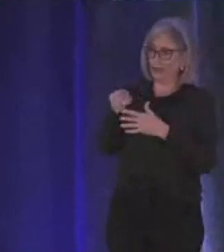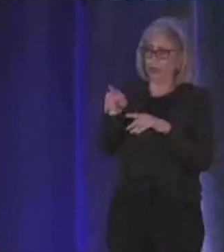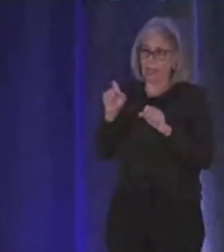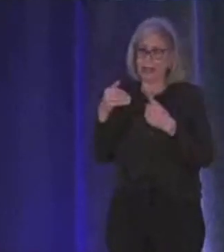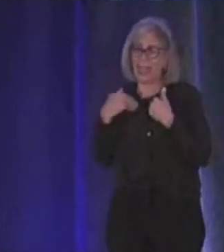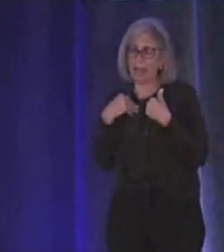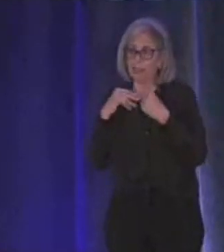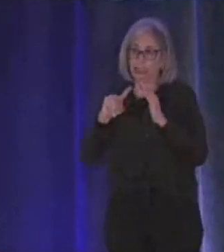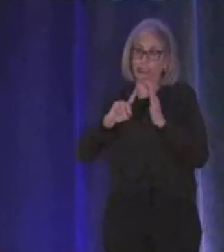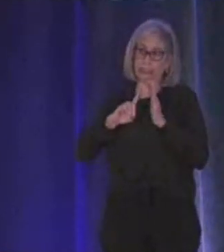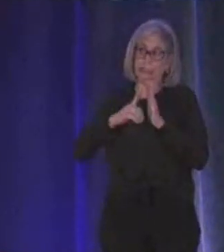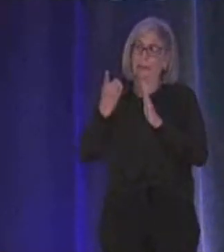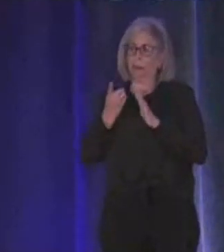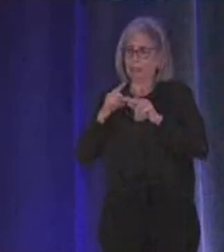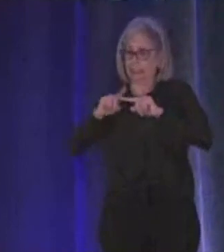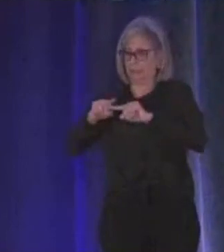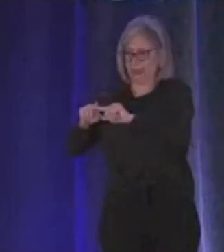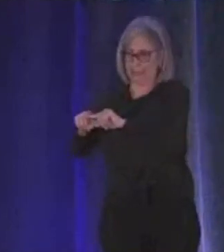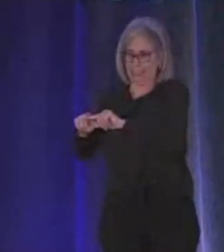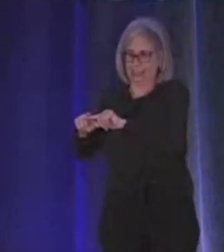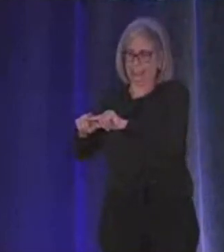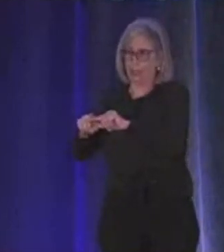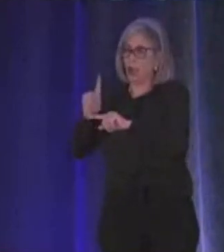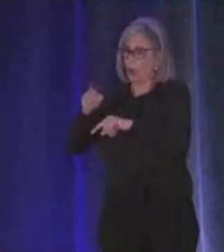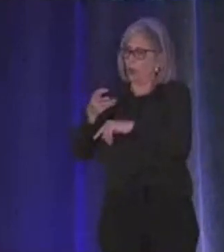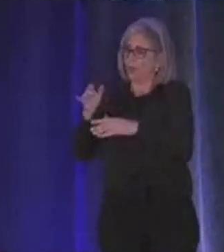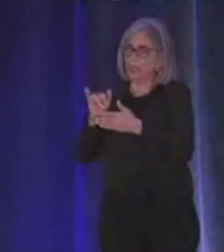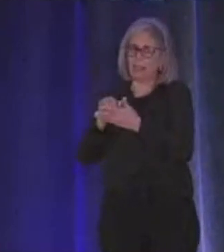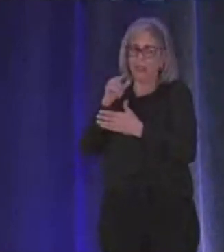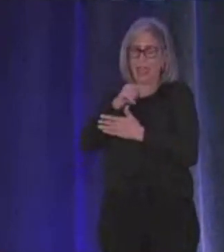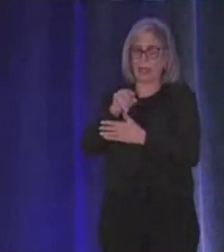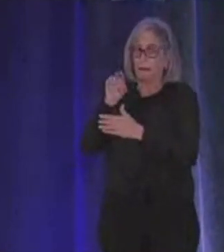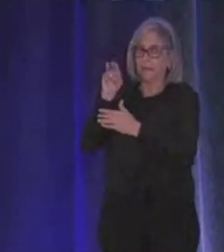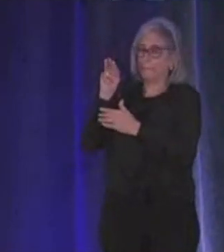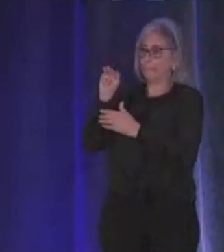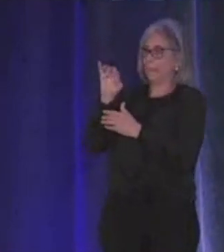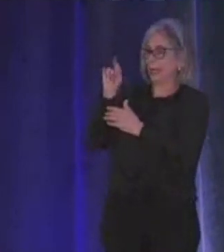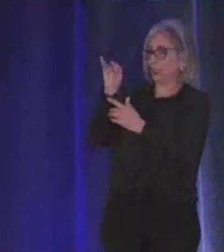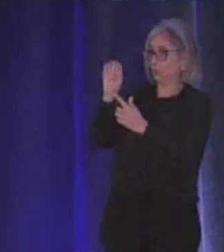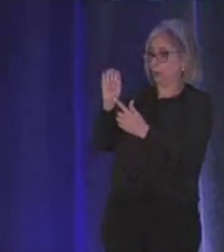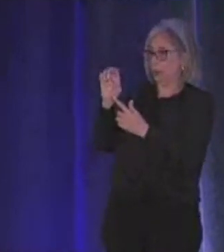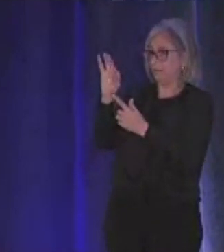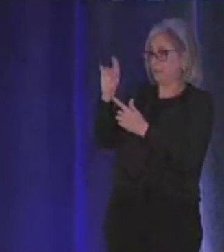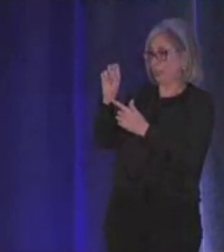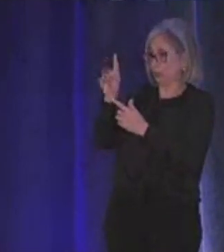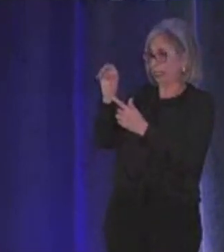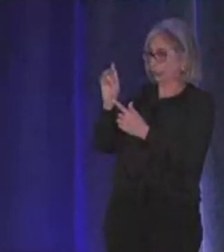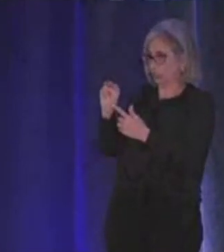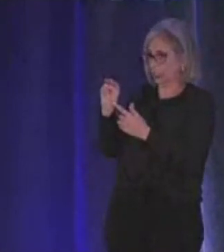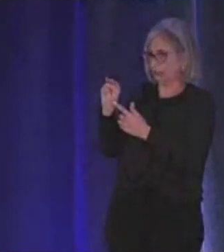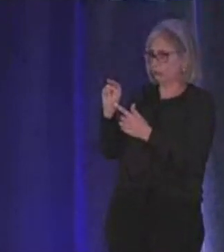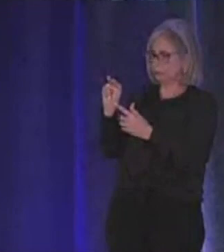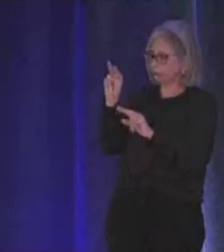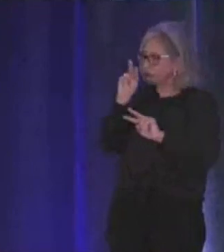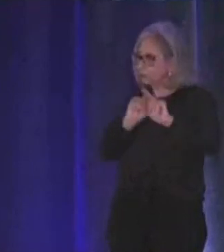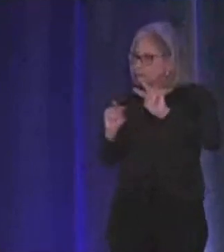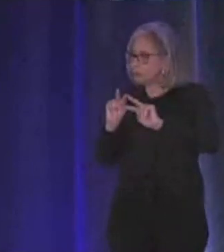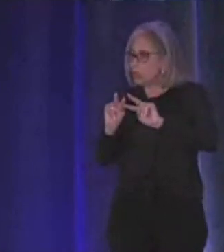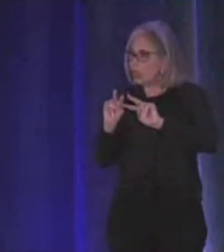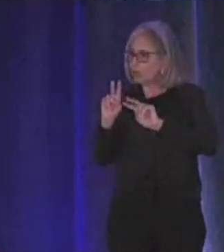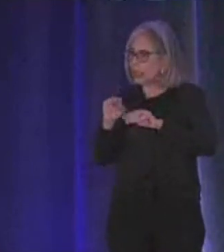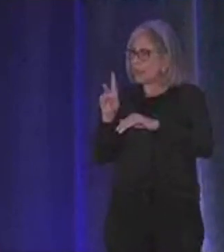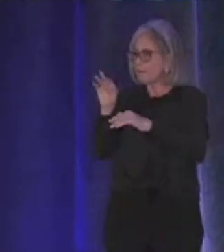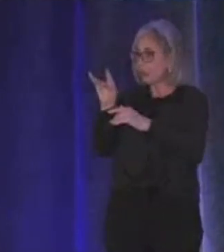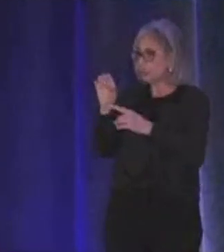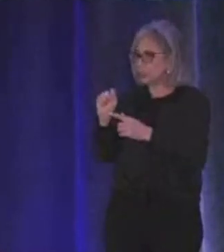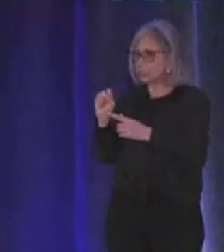have duplicate dependencies. So one thing that module federation can do is that it can look at the